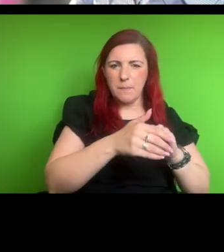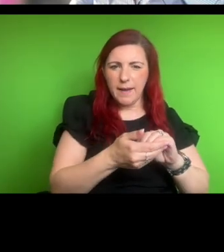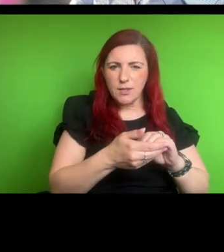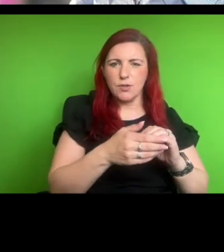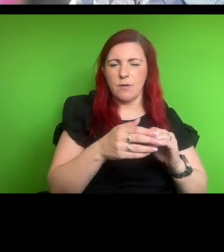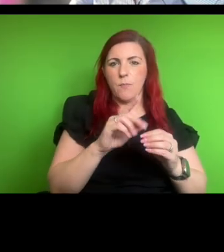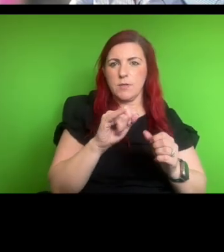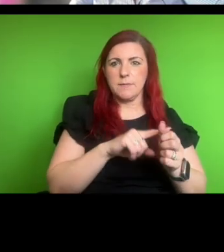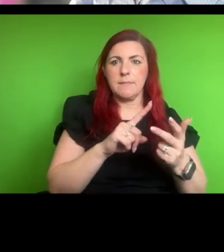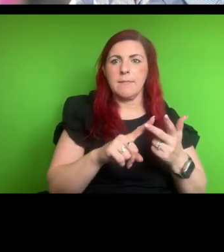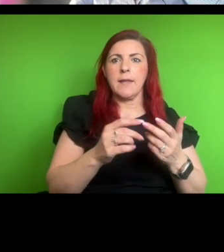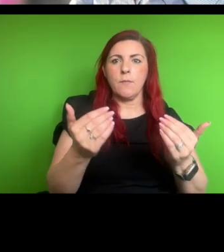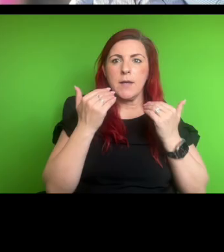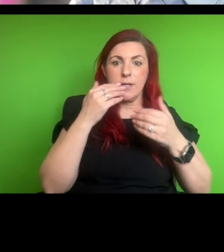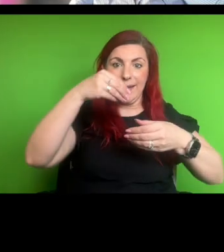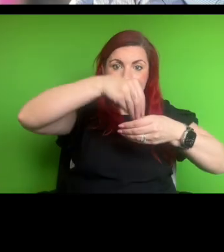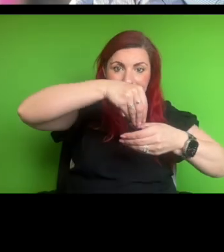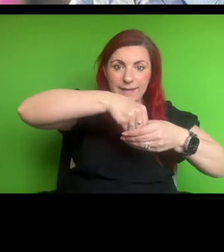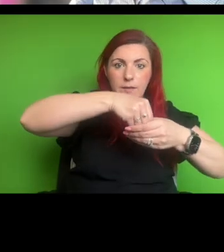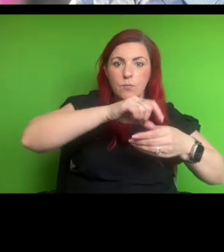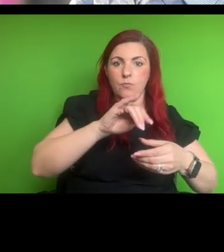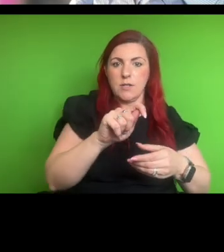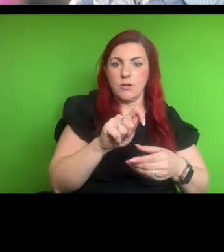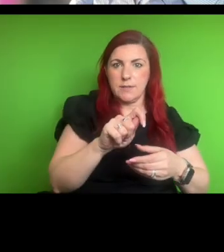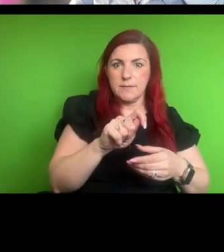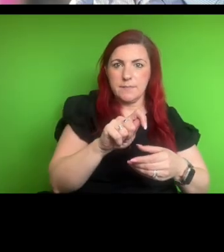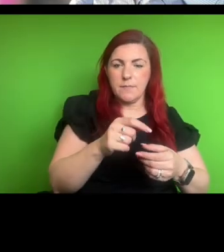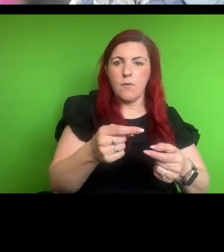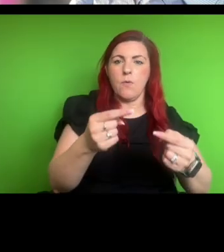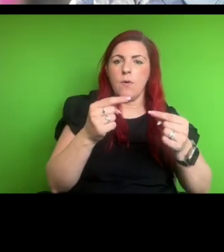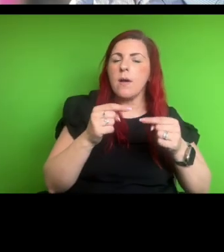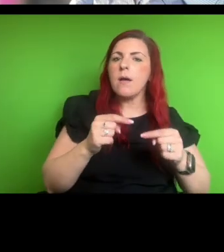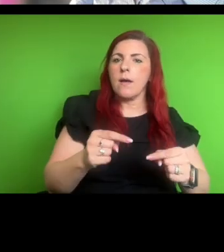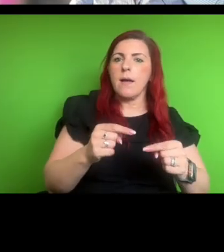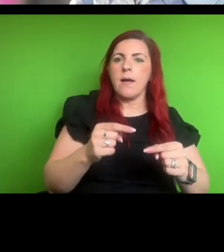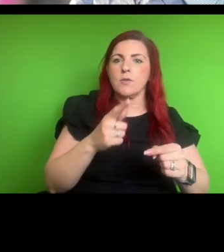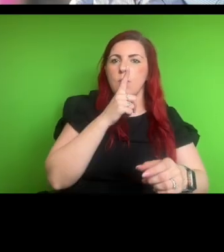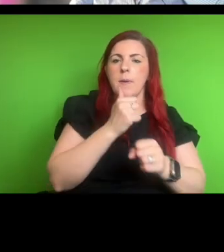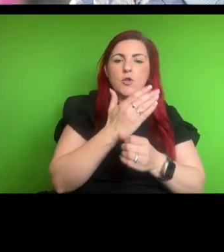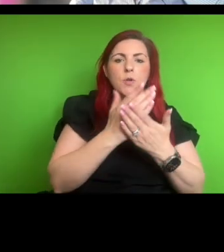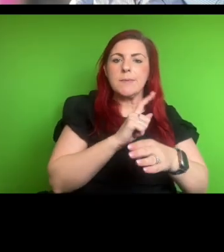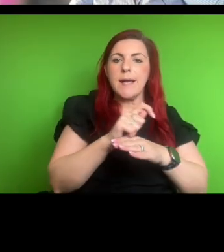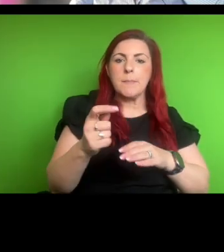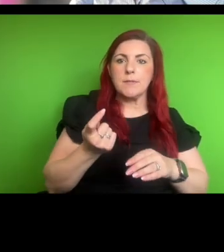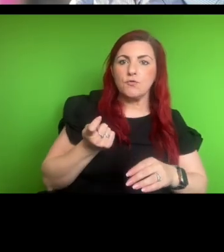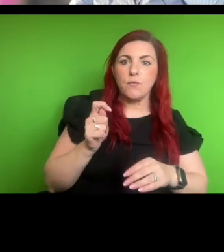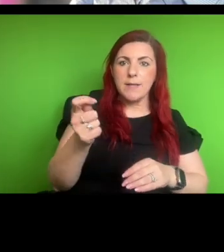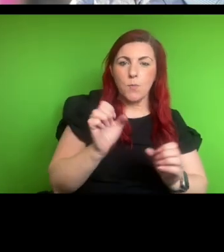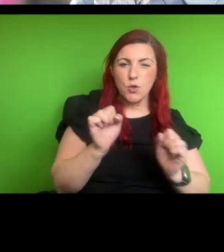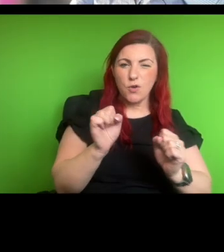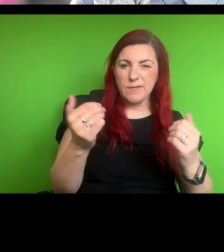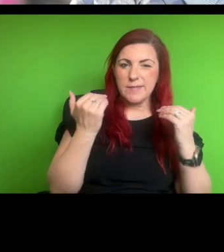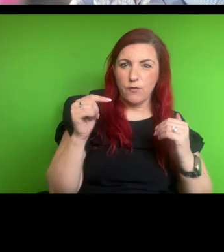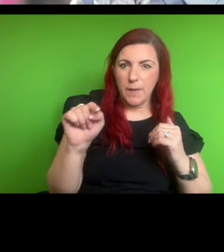package of a product, information about some types of transport services, and information about